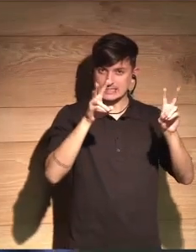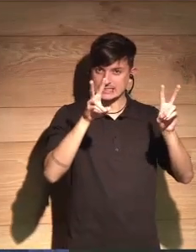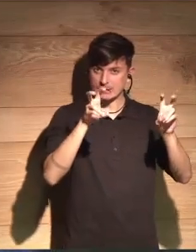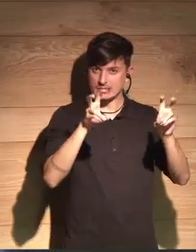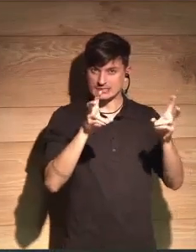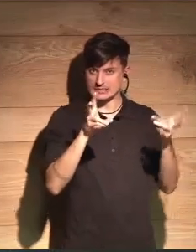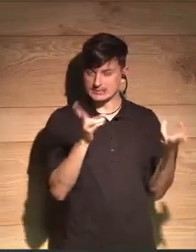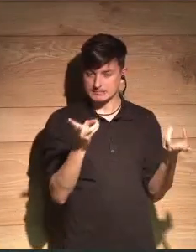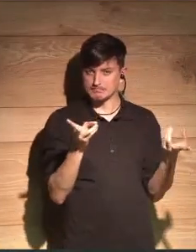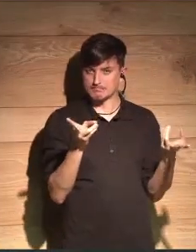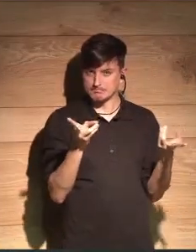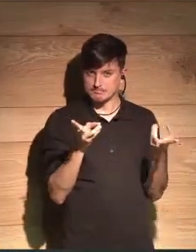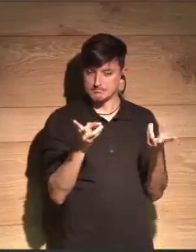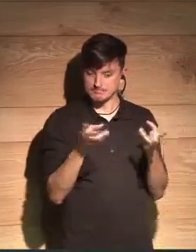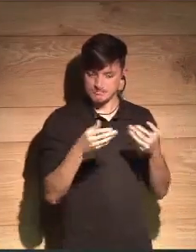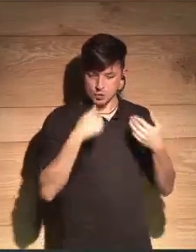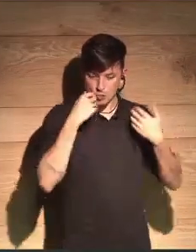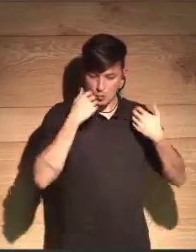that